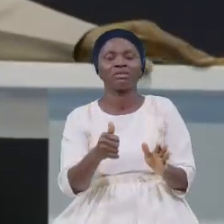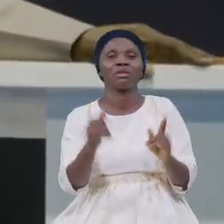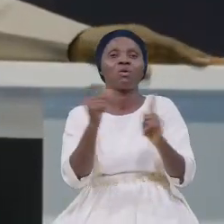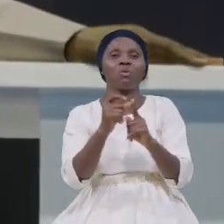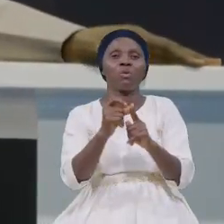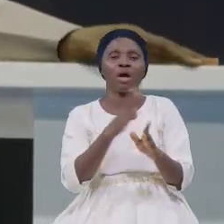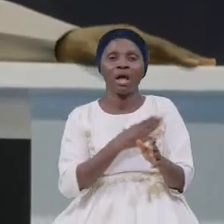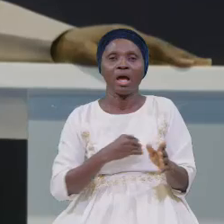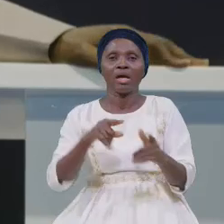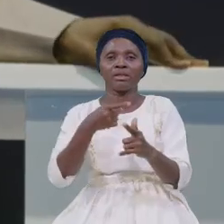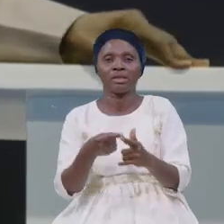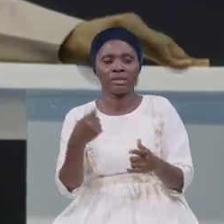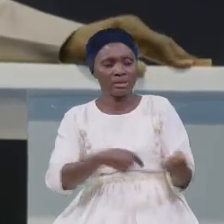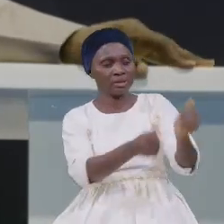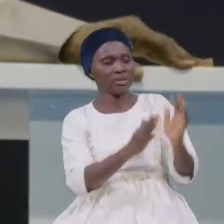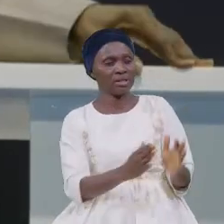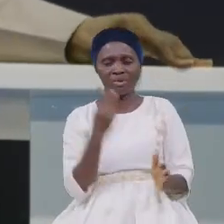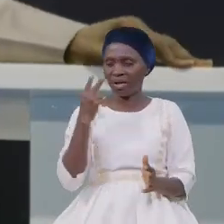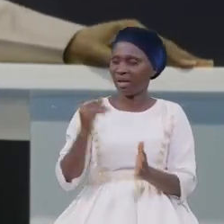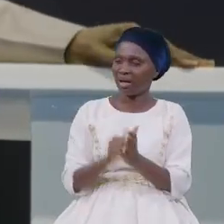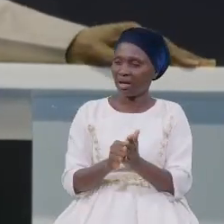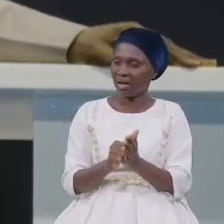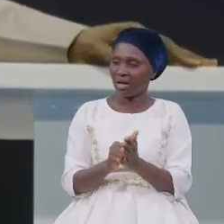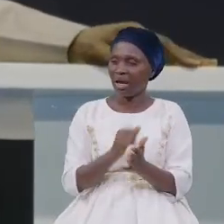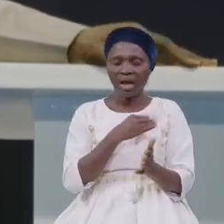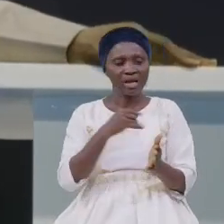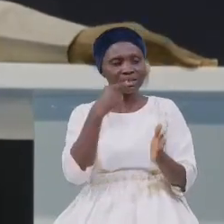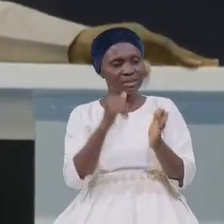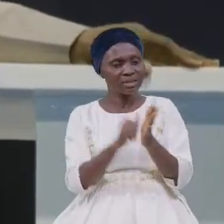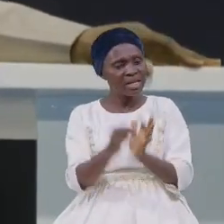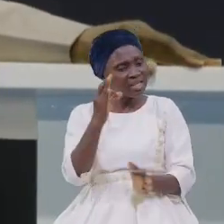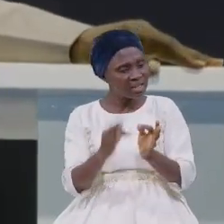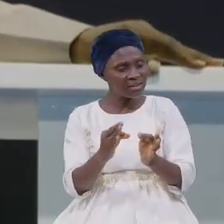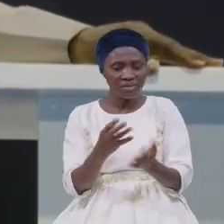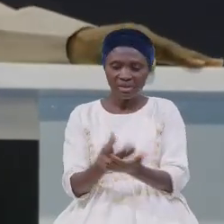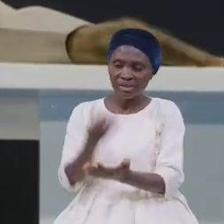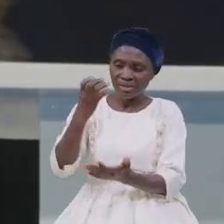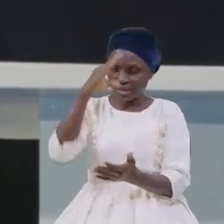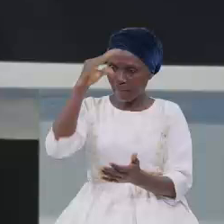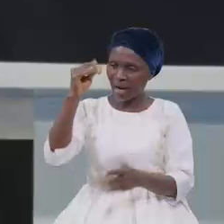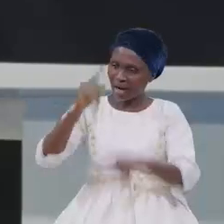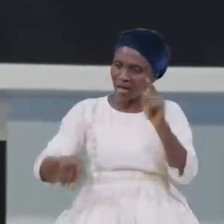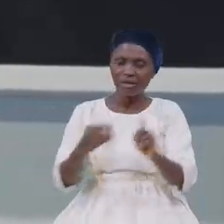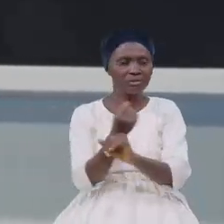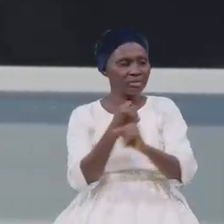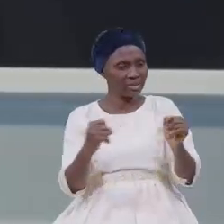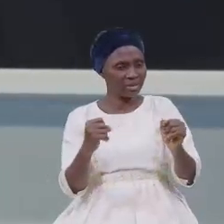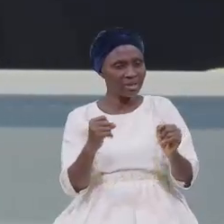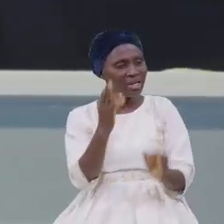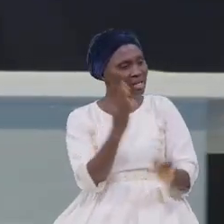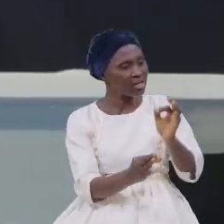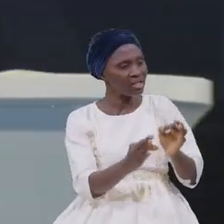disciples saw that, and he said, if the rich man could not be saved, if the